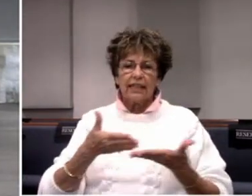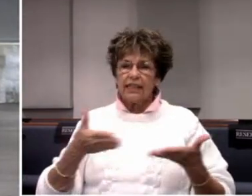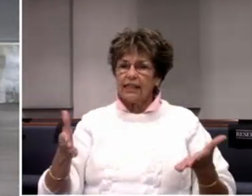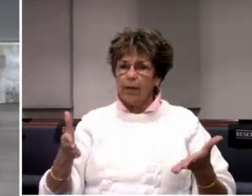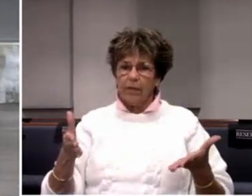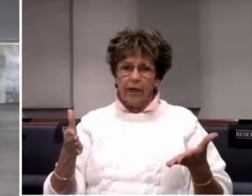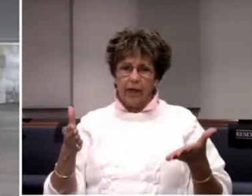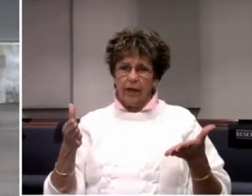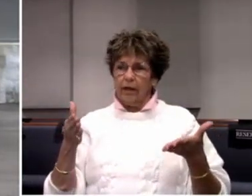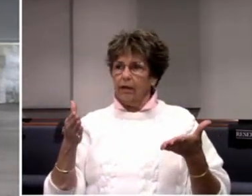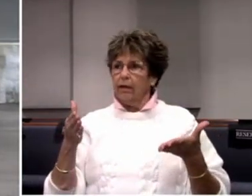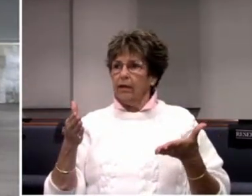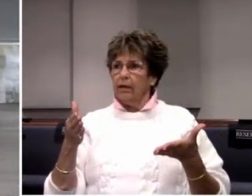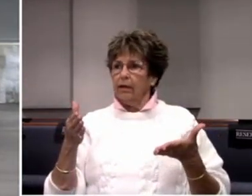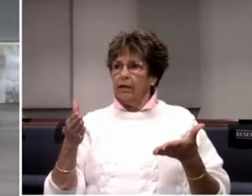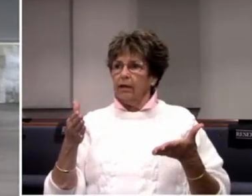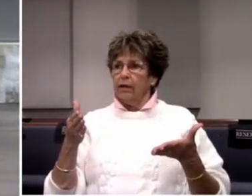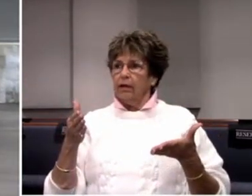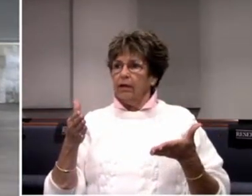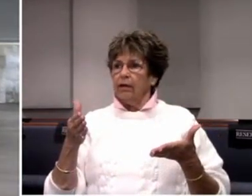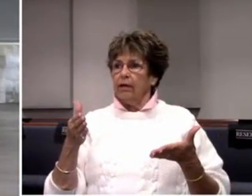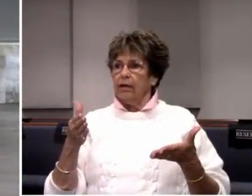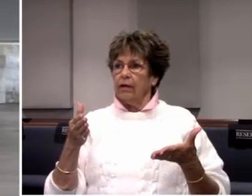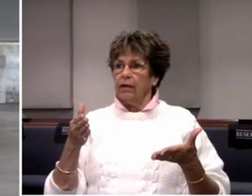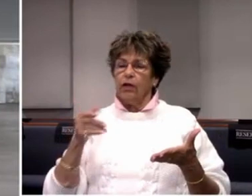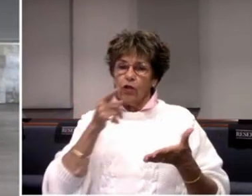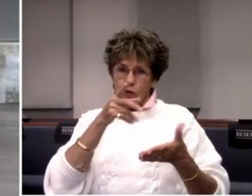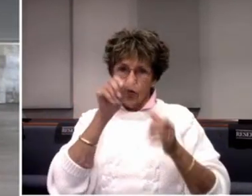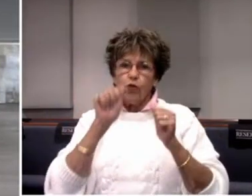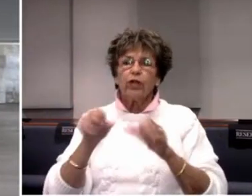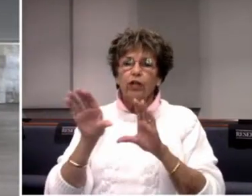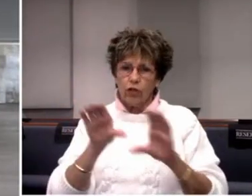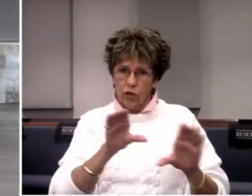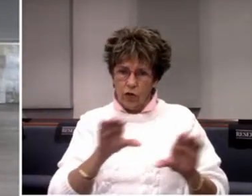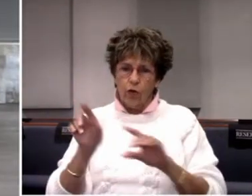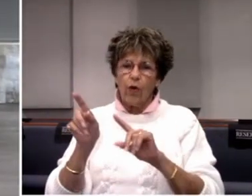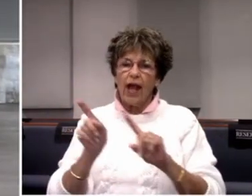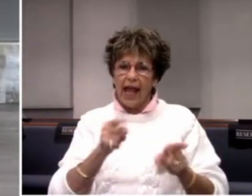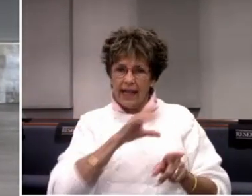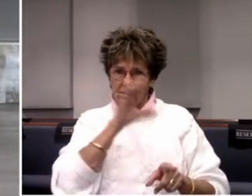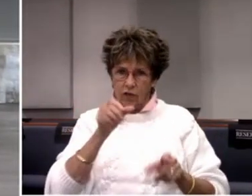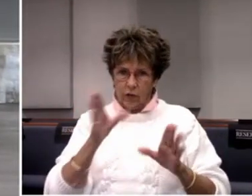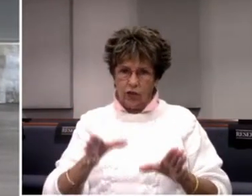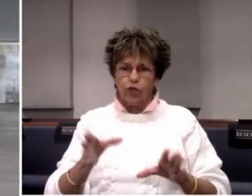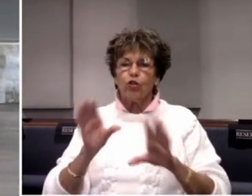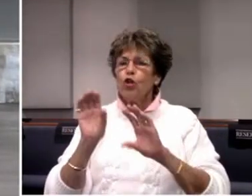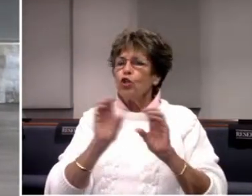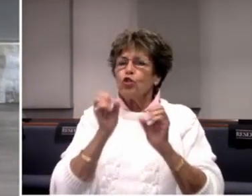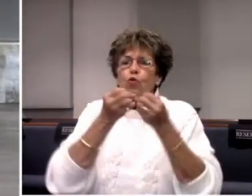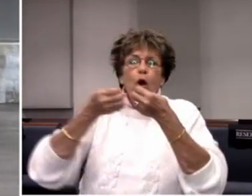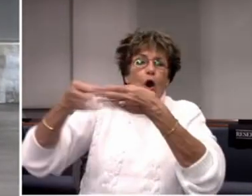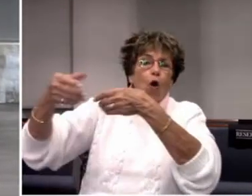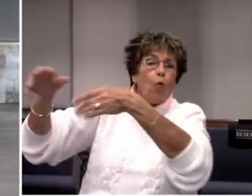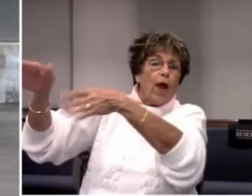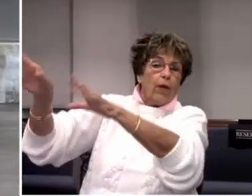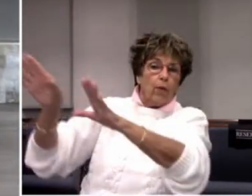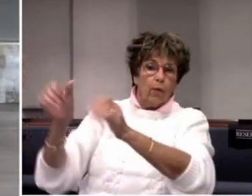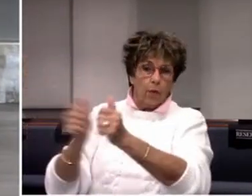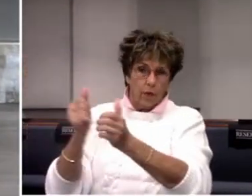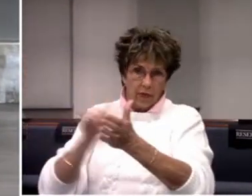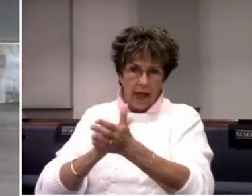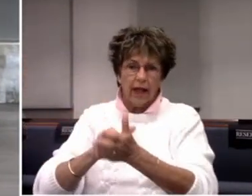is exercised out of your life practically in. In essence, you're to do away with that and allow the Lord to do what the Lord wants to